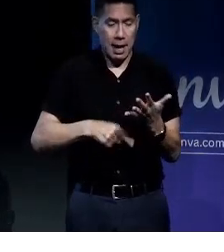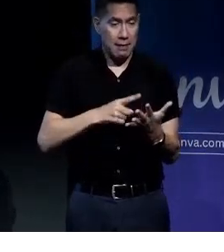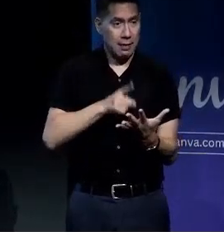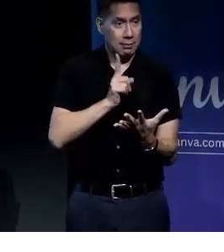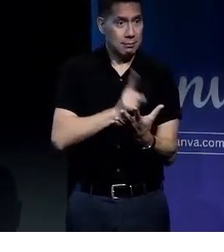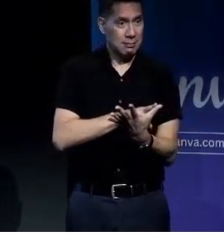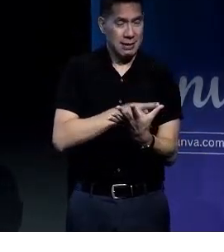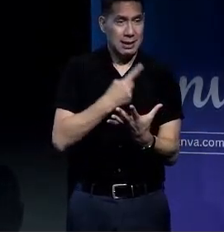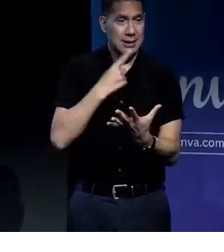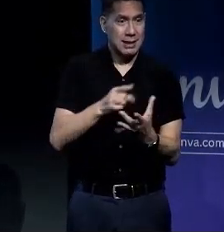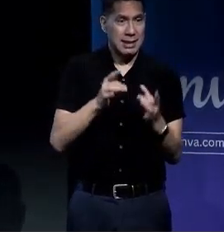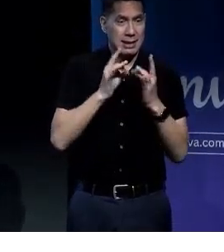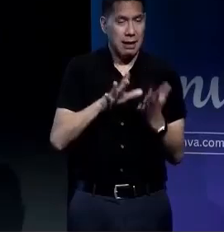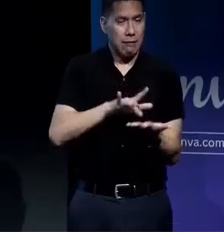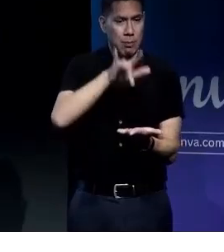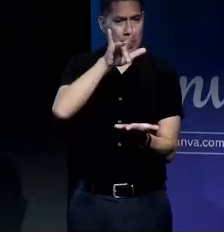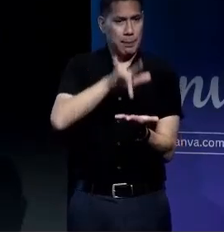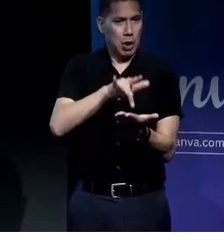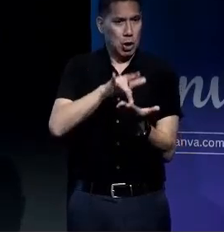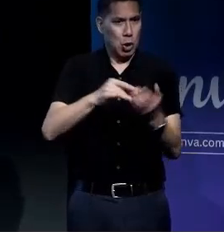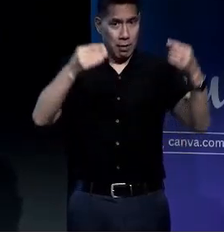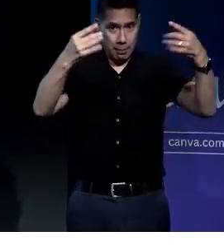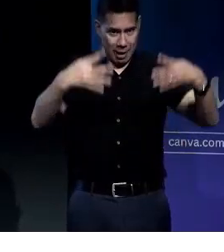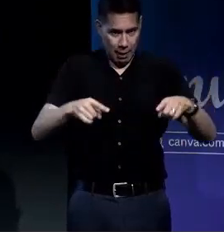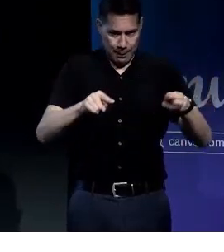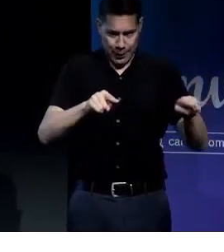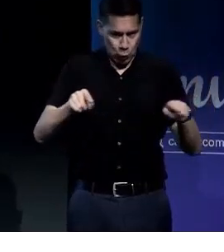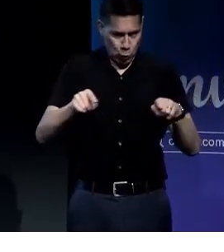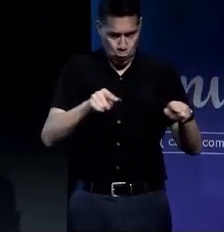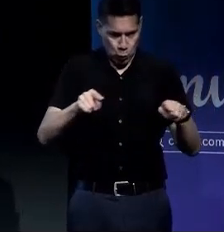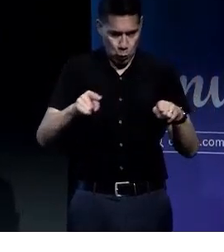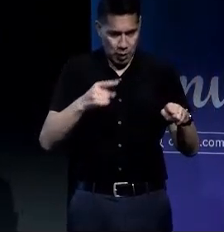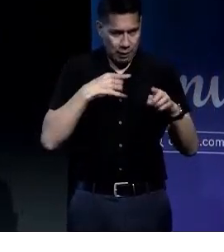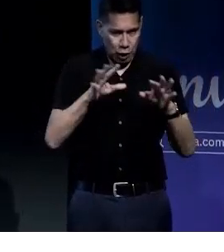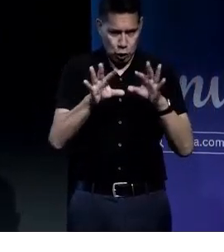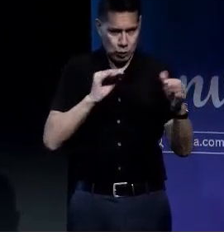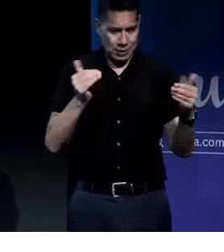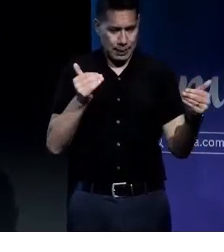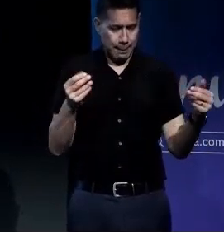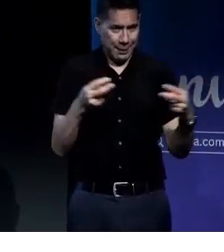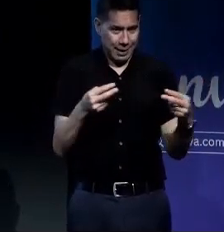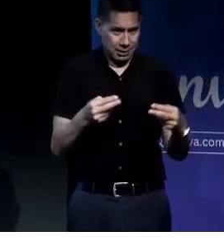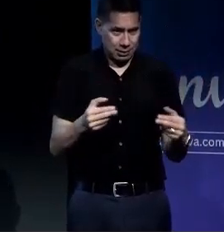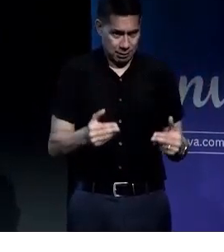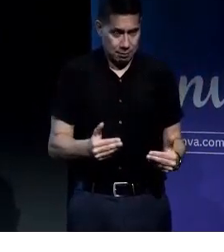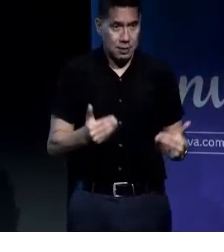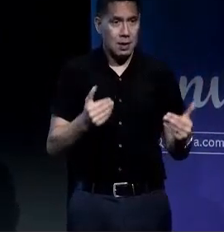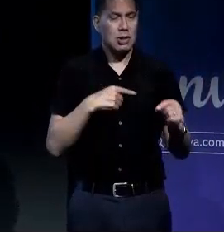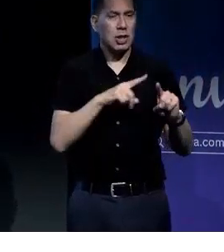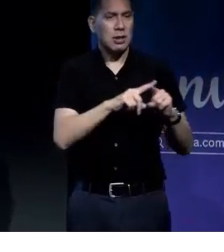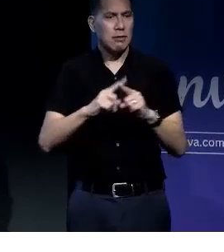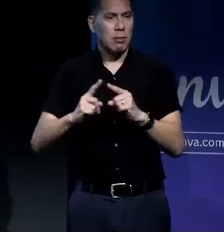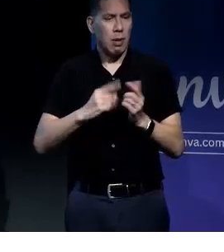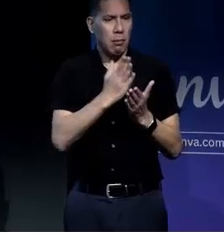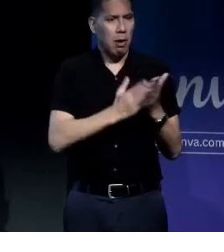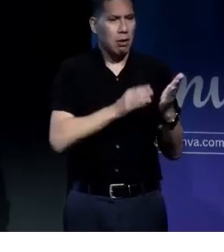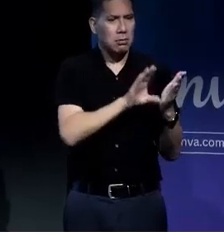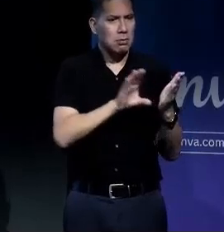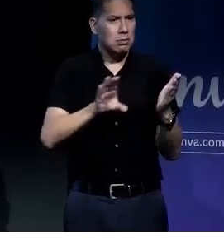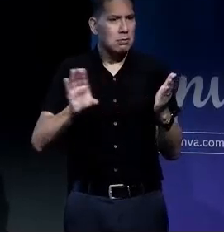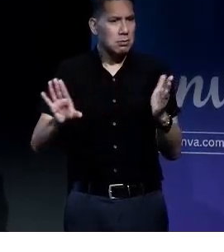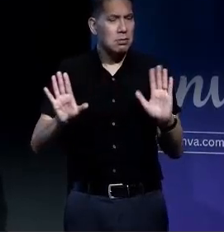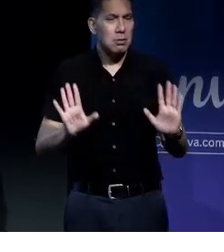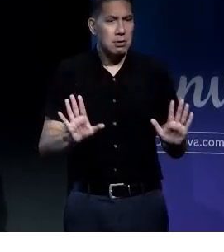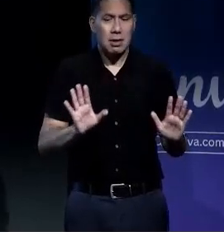then, as I said, start from that middle of the palette and choose pairs evenly as you move out for your different components.